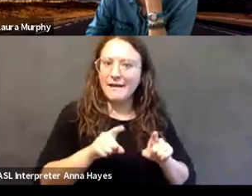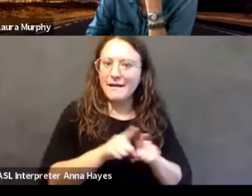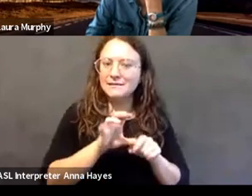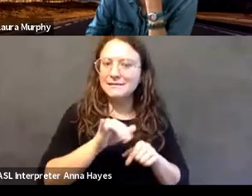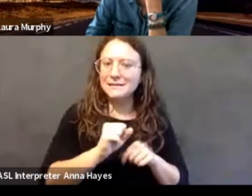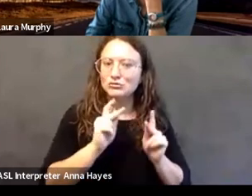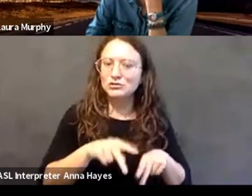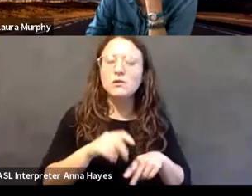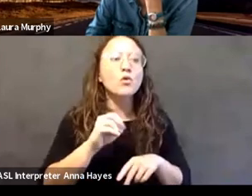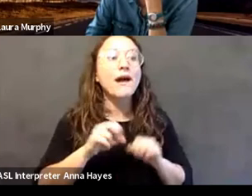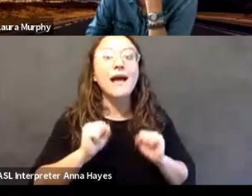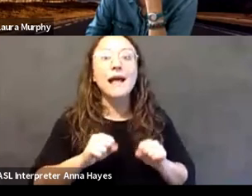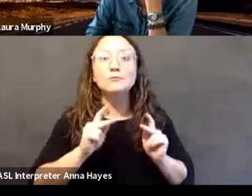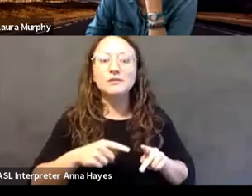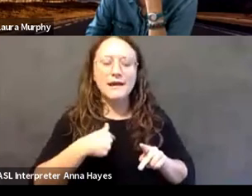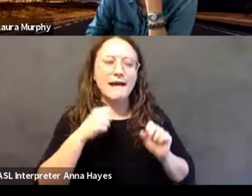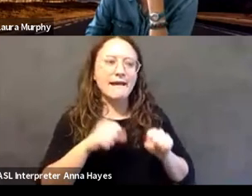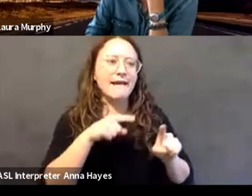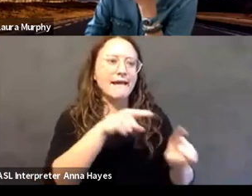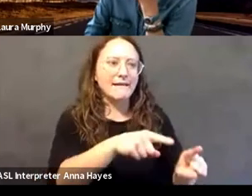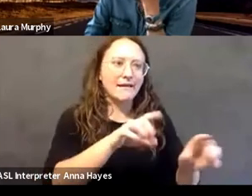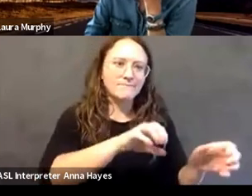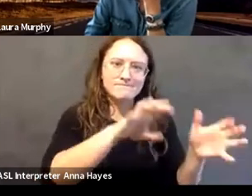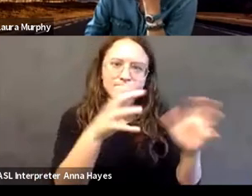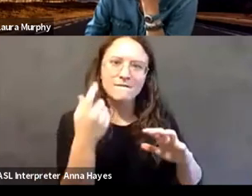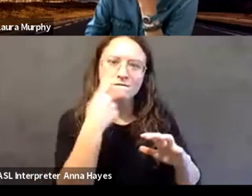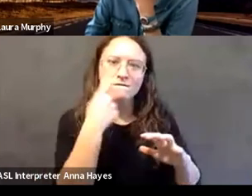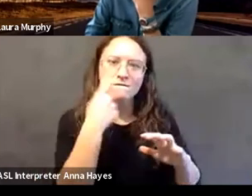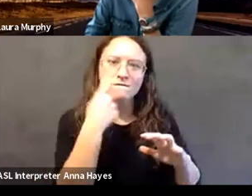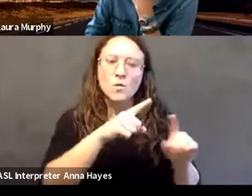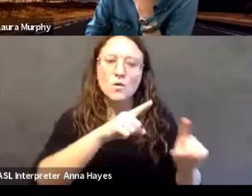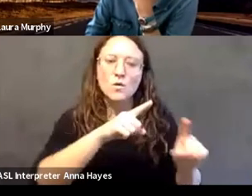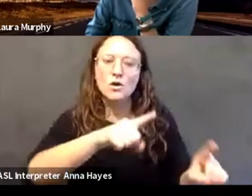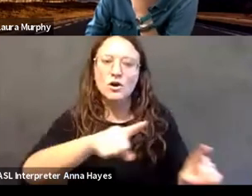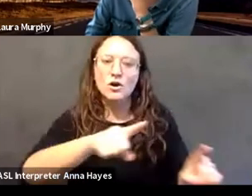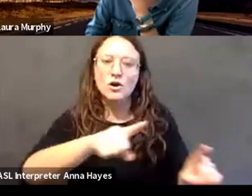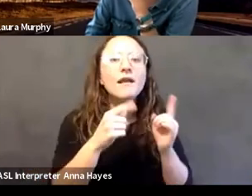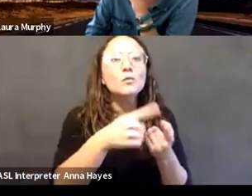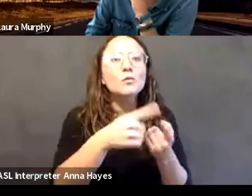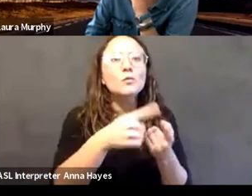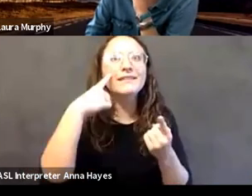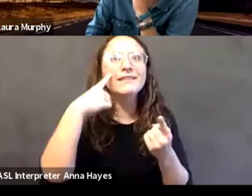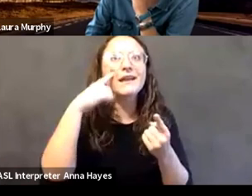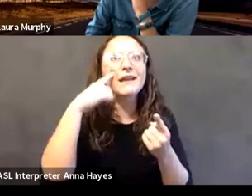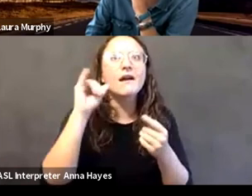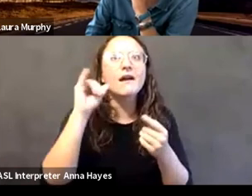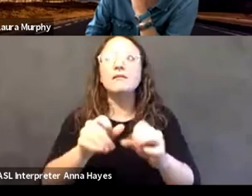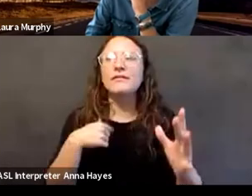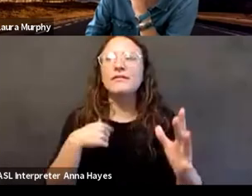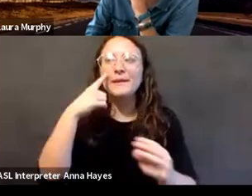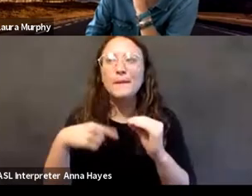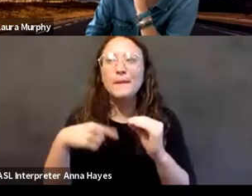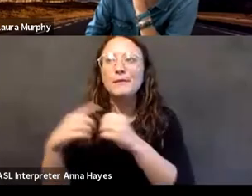when I think about decolonization, I think about Black people, and then I'm just like, I'm interested in doing that. And there are